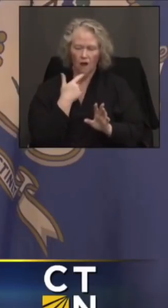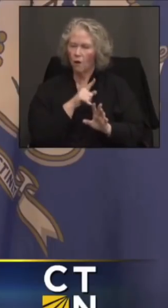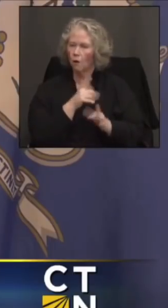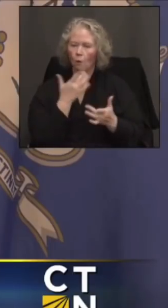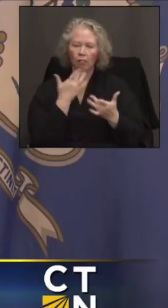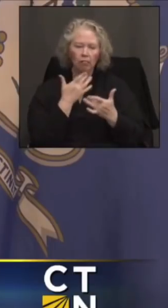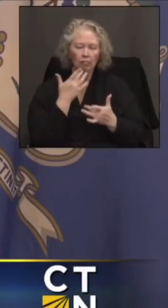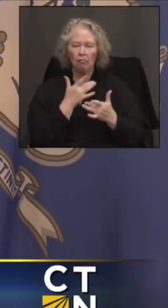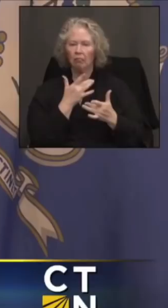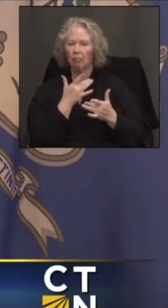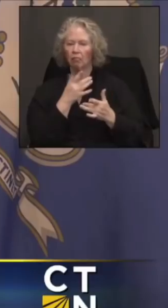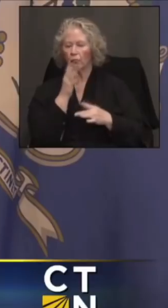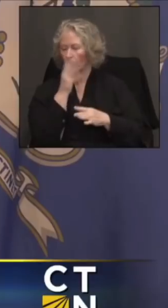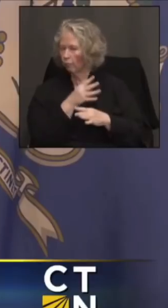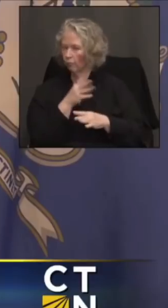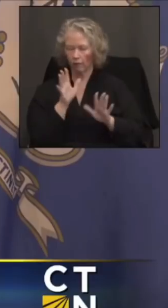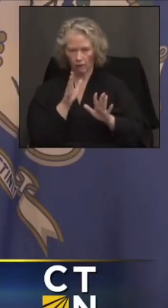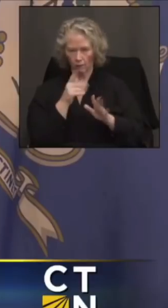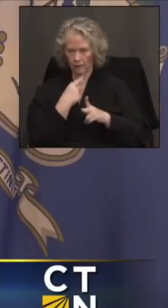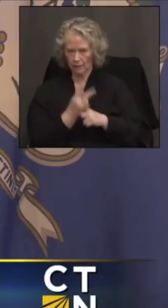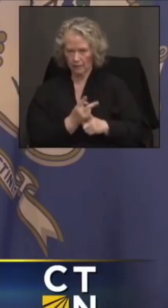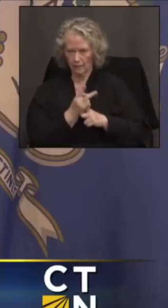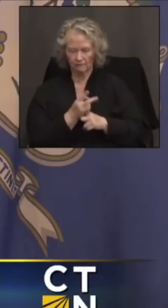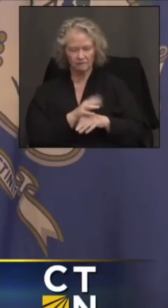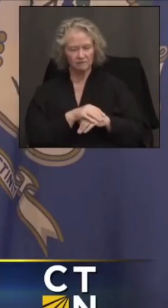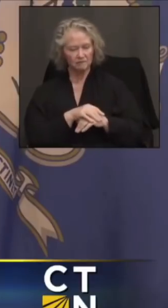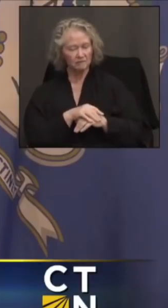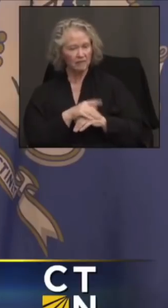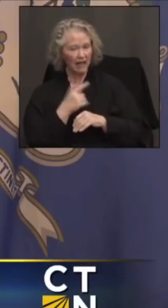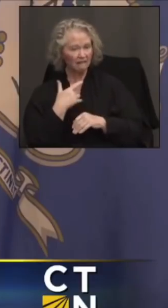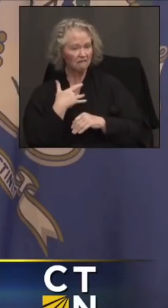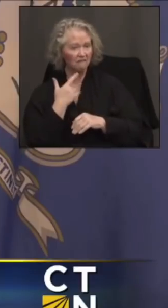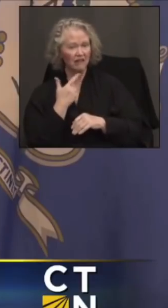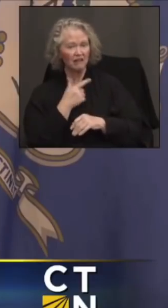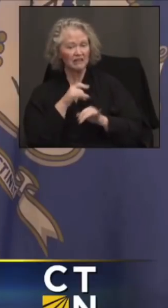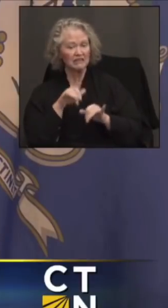when it comes to these kids. And theoretically, how long would they be here?